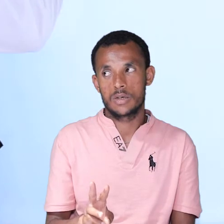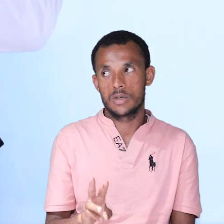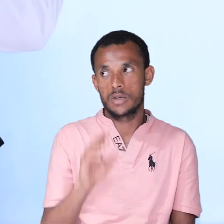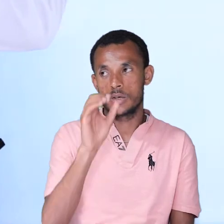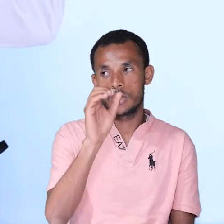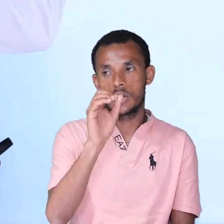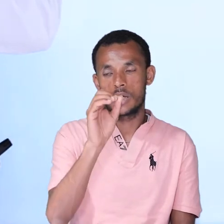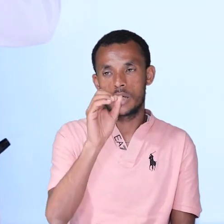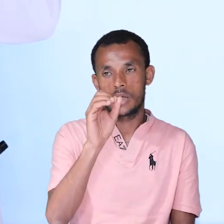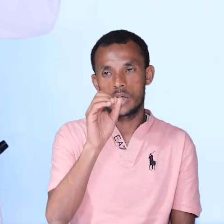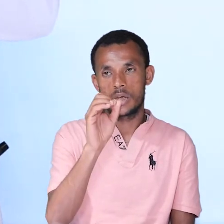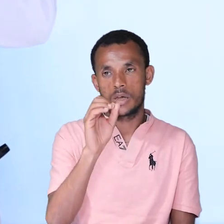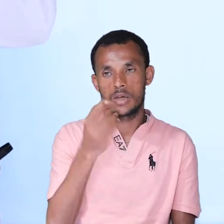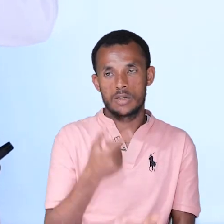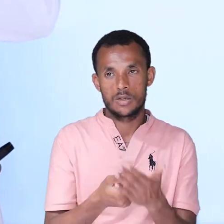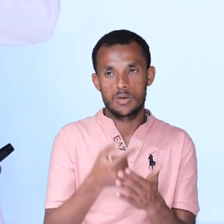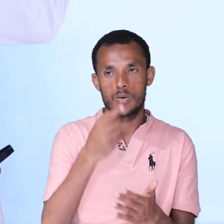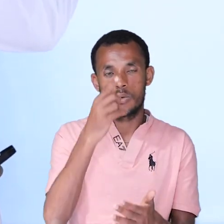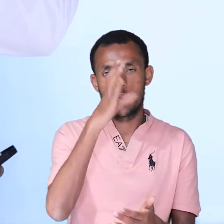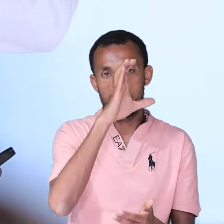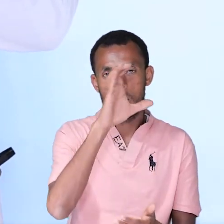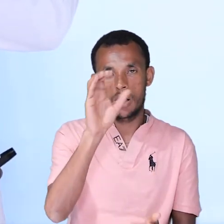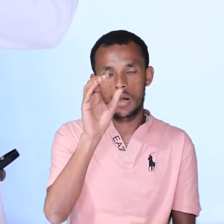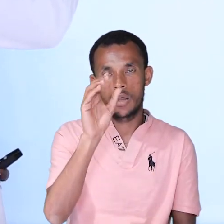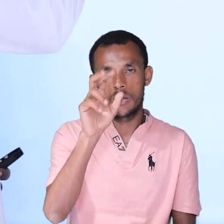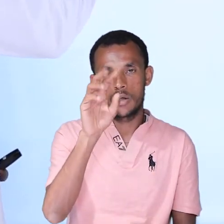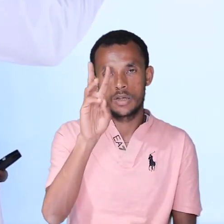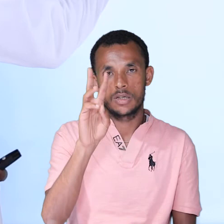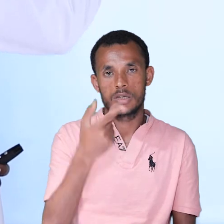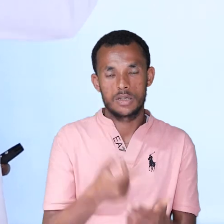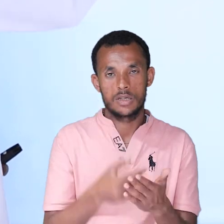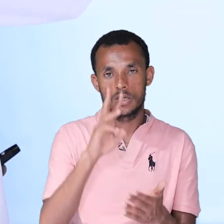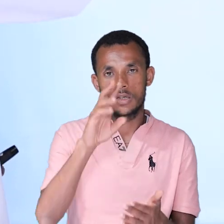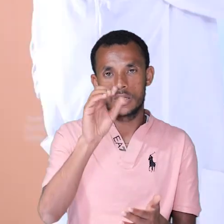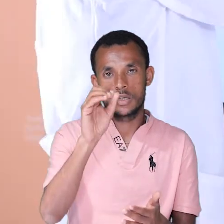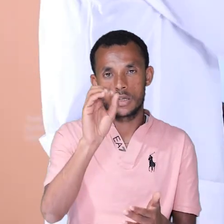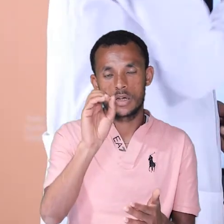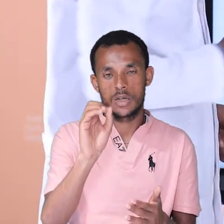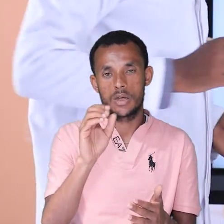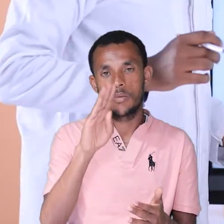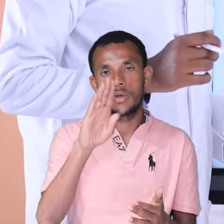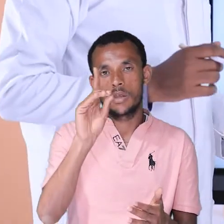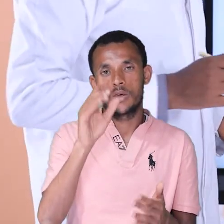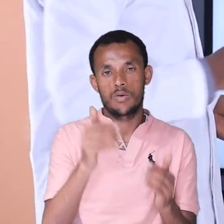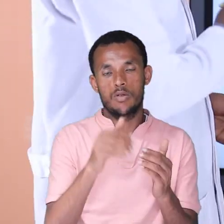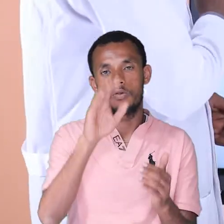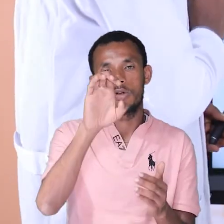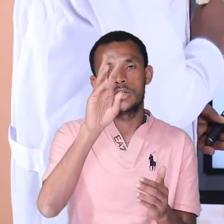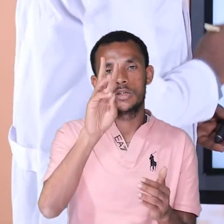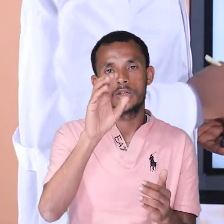degree. This is 126. This is 60 degree, and arc BD is 46